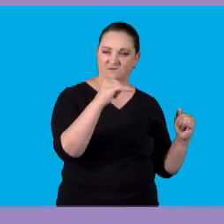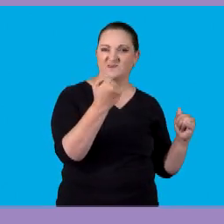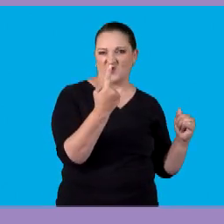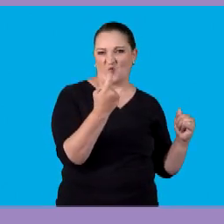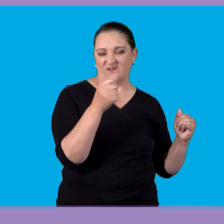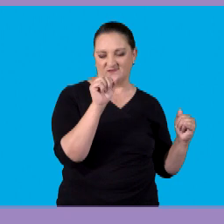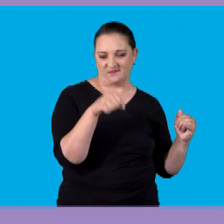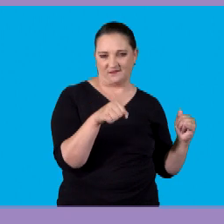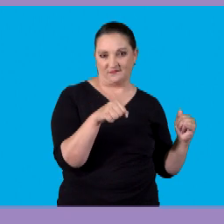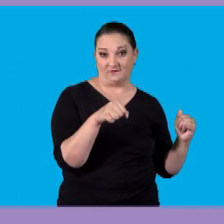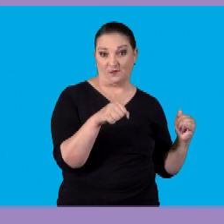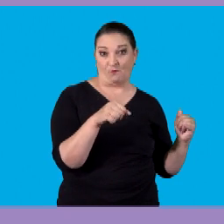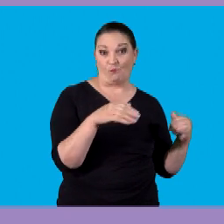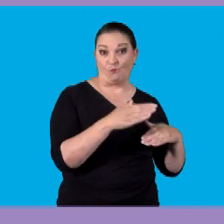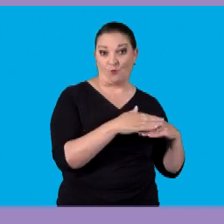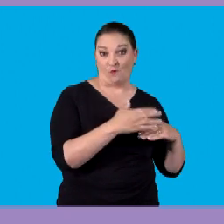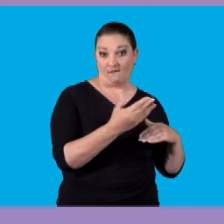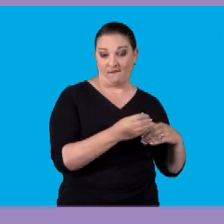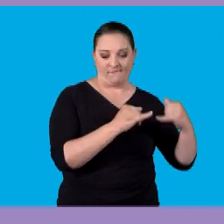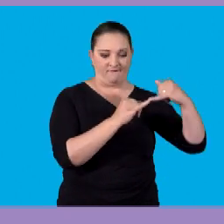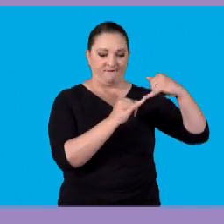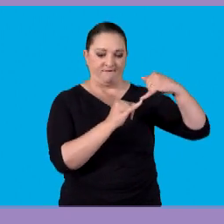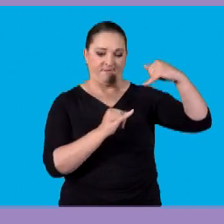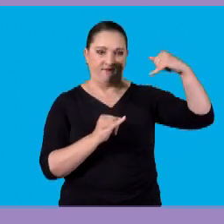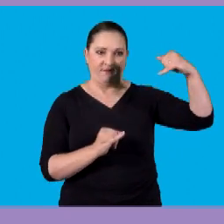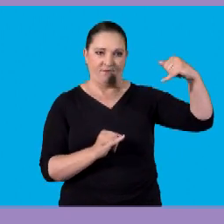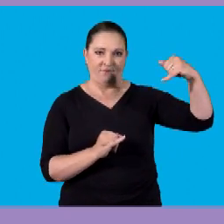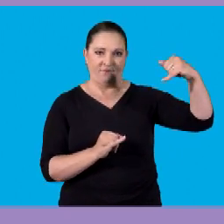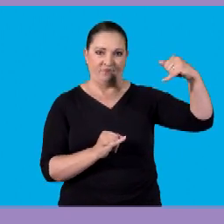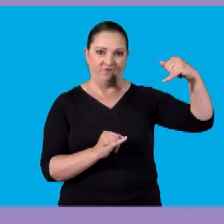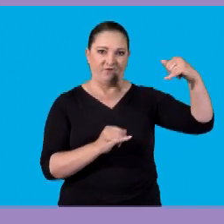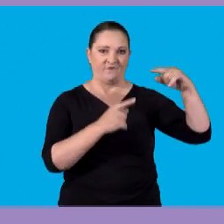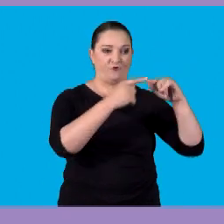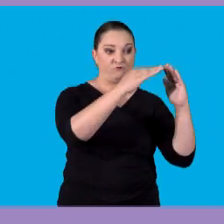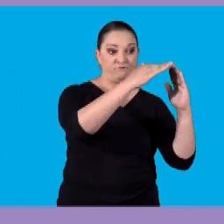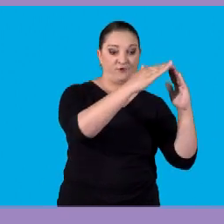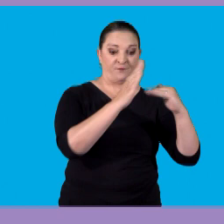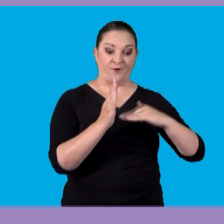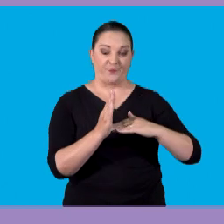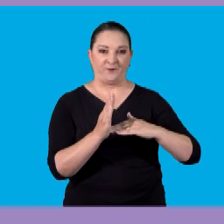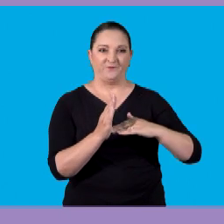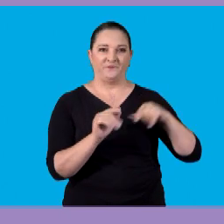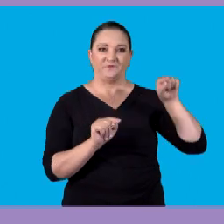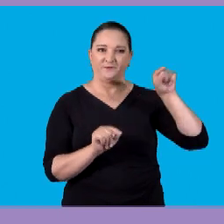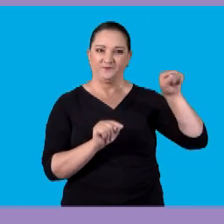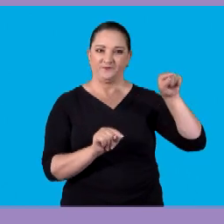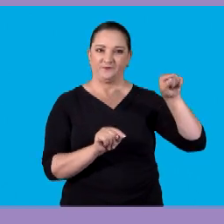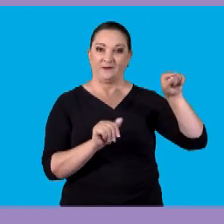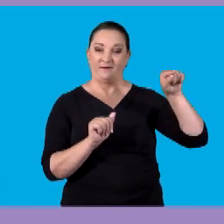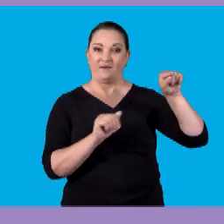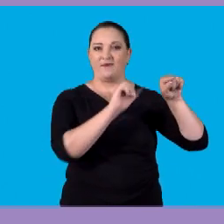is a diagonal, then we have another diagonal which goes from one vertex to another vertex, and that is